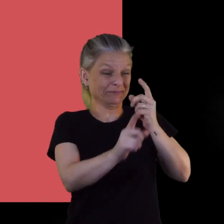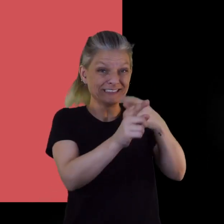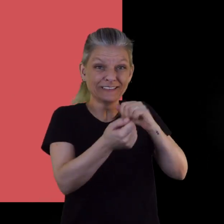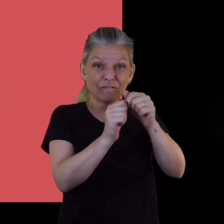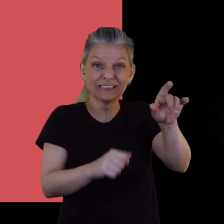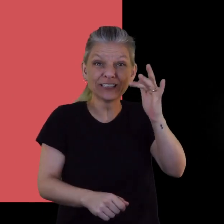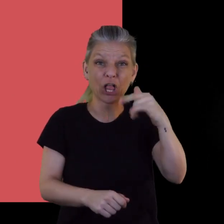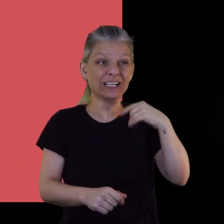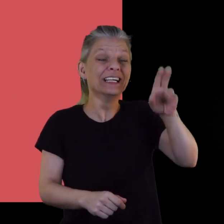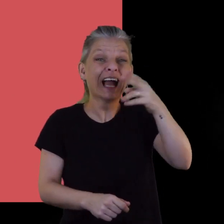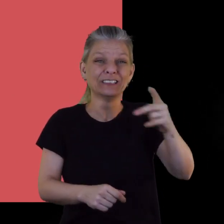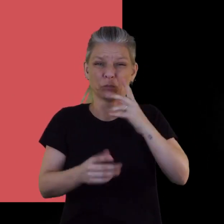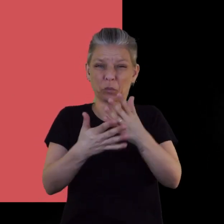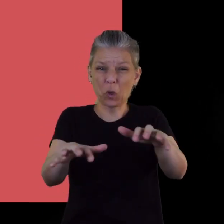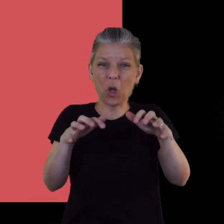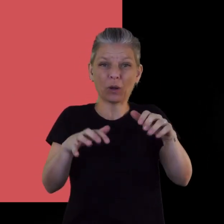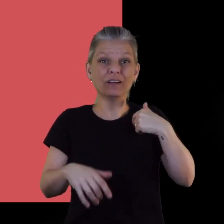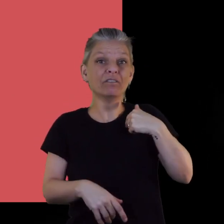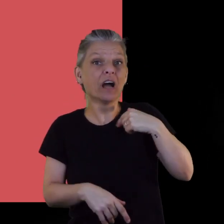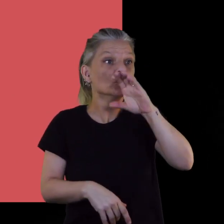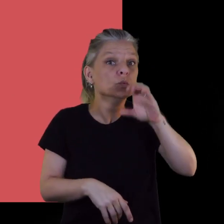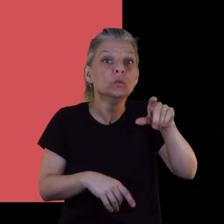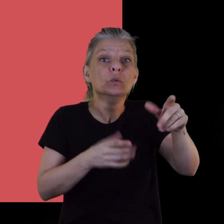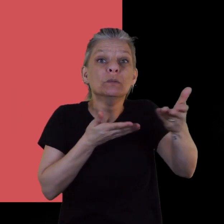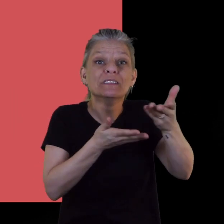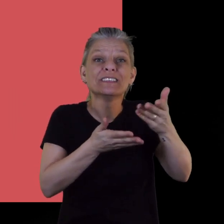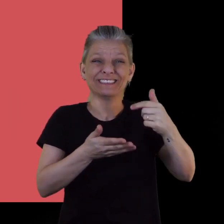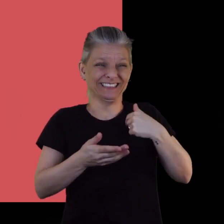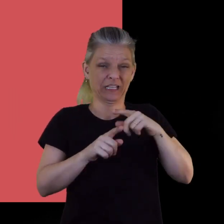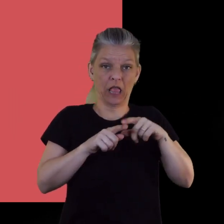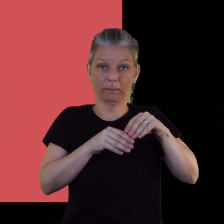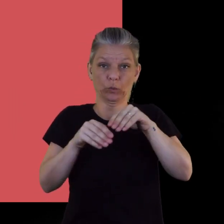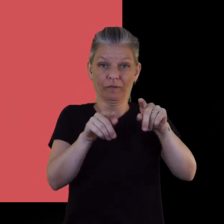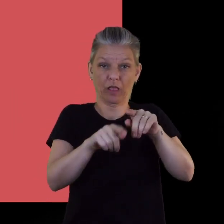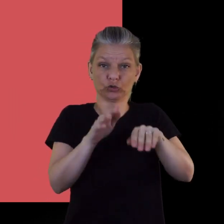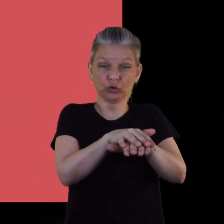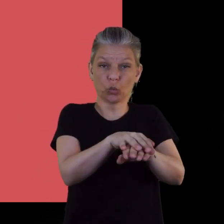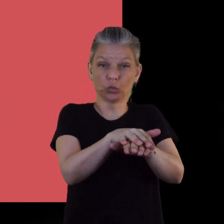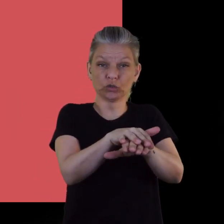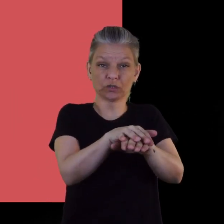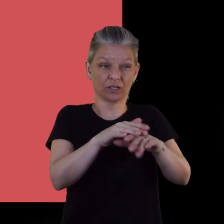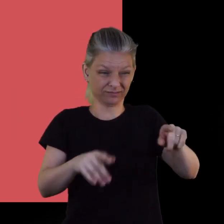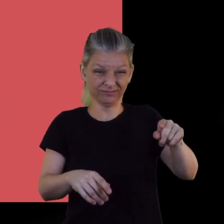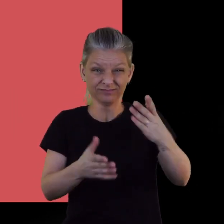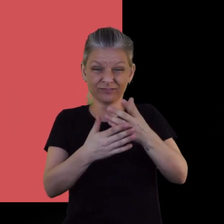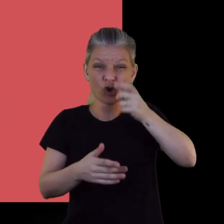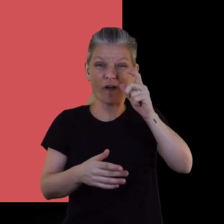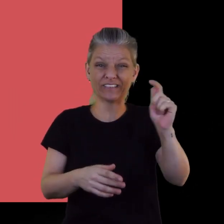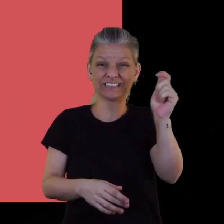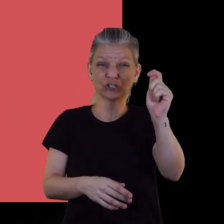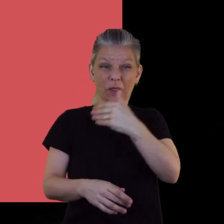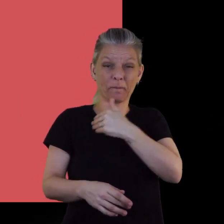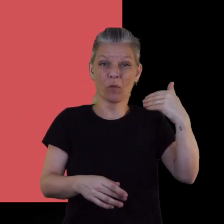I cancel it's awkward. But if I zoom exhausted, then I'ma move like a tortoise. Drink coffee, screen gawking, TikTok till 6 in the morning. Sleep all in